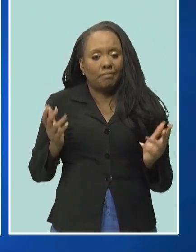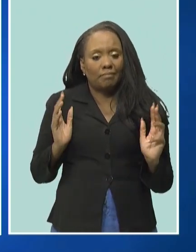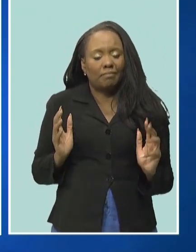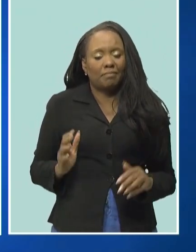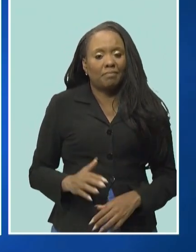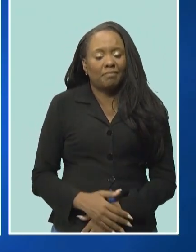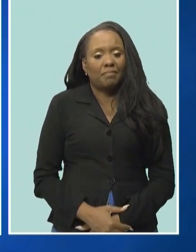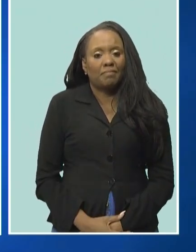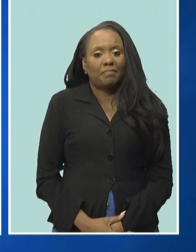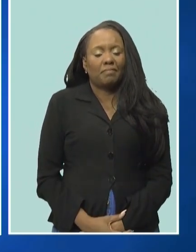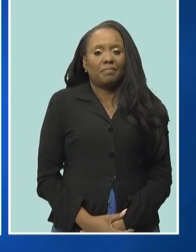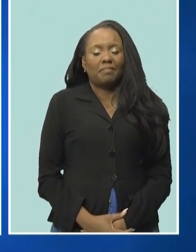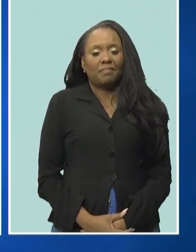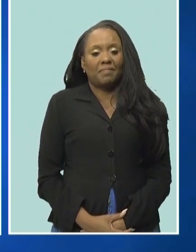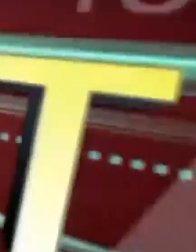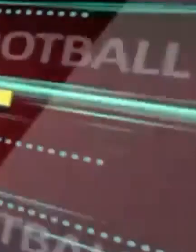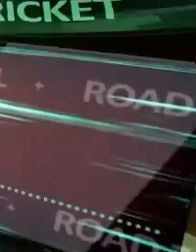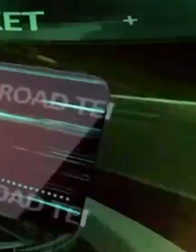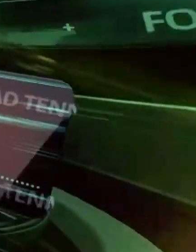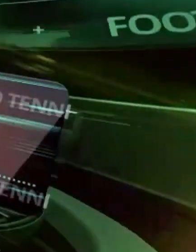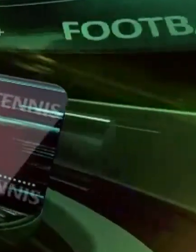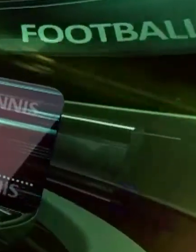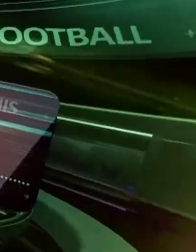I'm Ryan Brew.